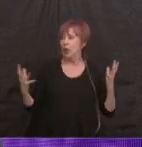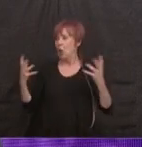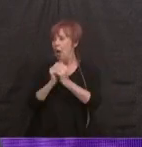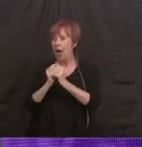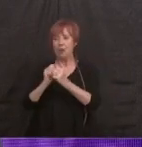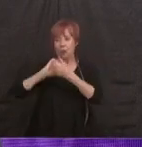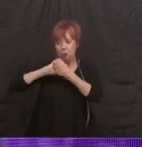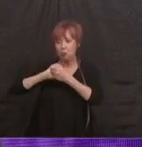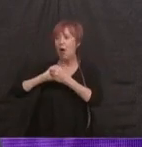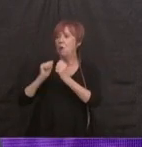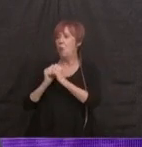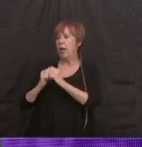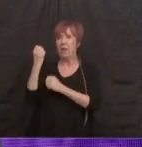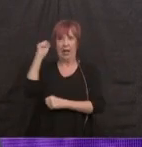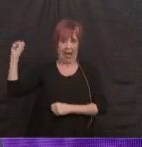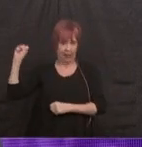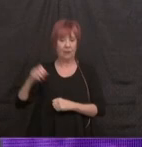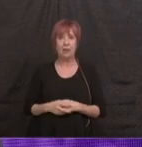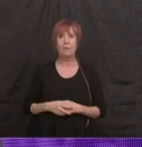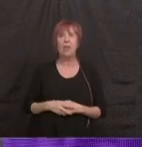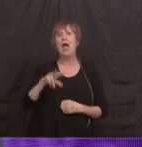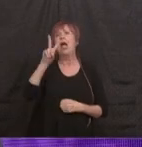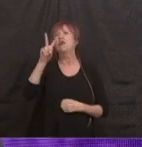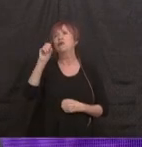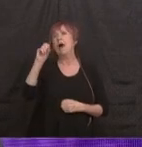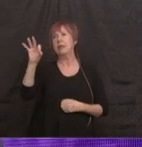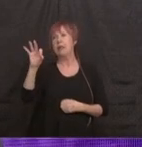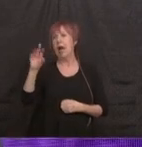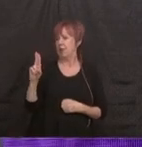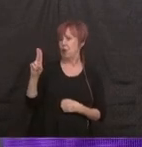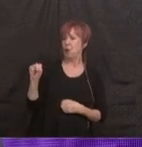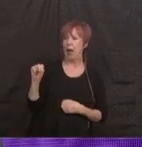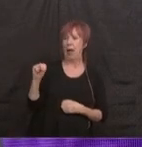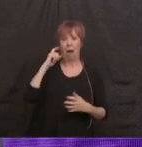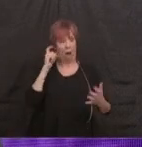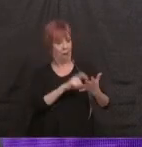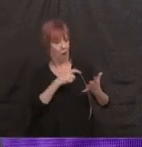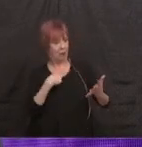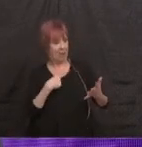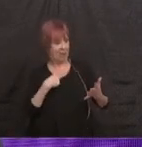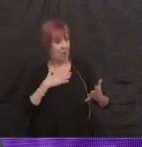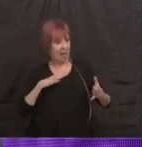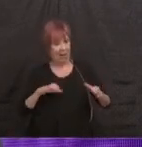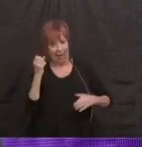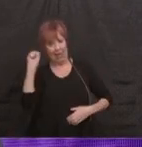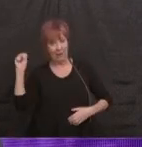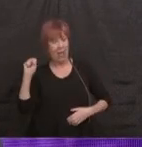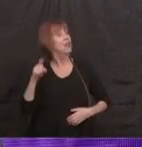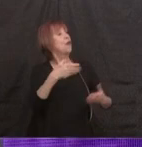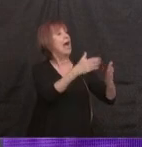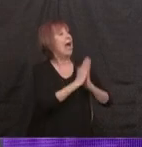In 2009, the UN became aware of my activism, and they asked me to join them on the